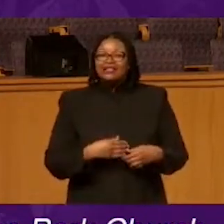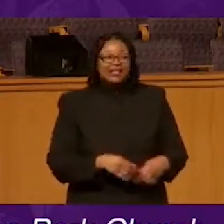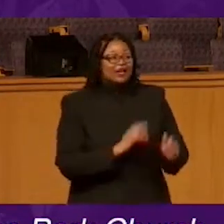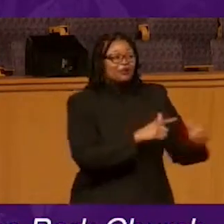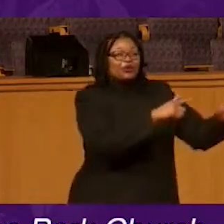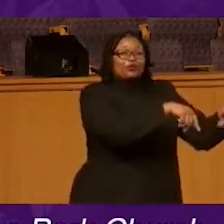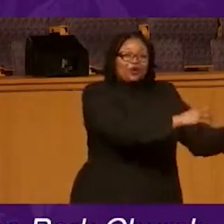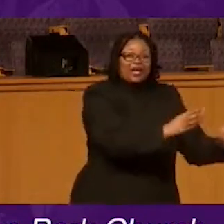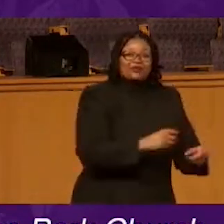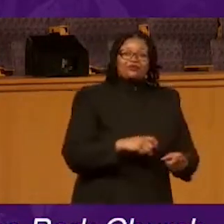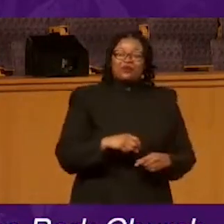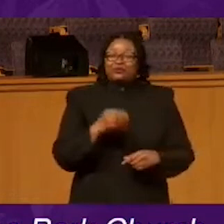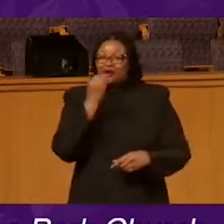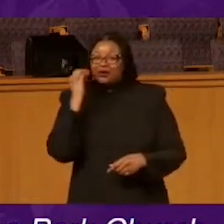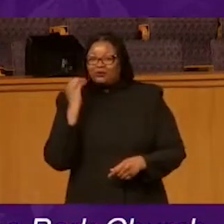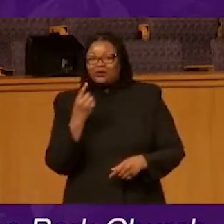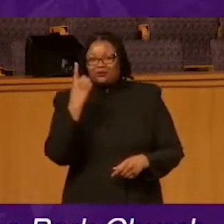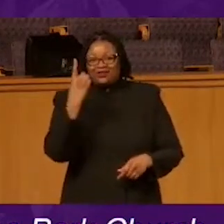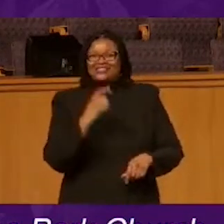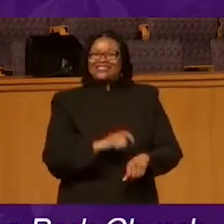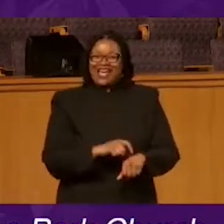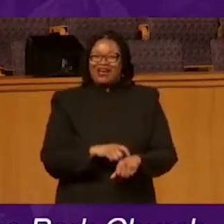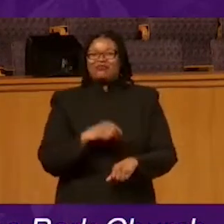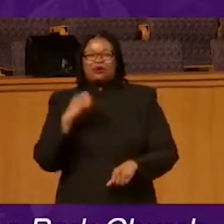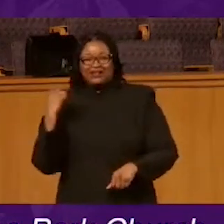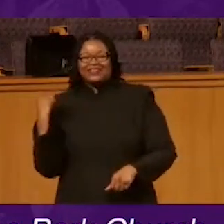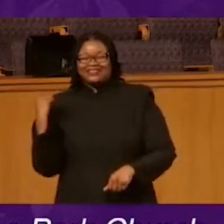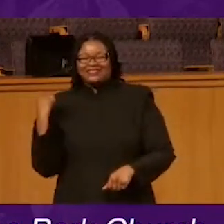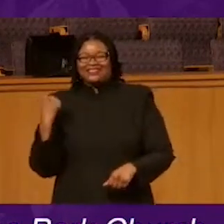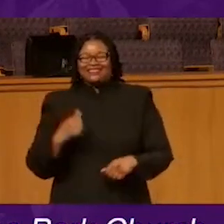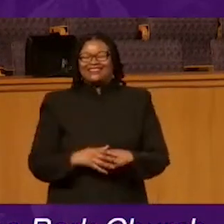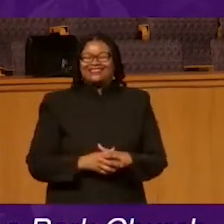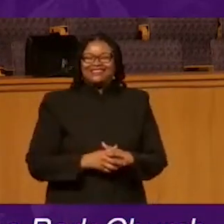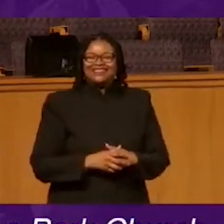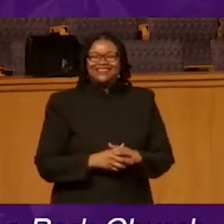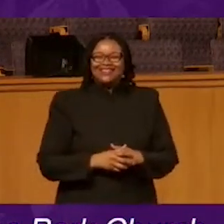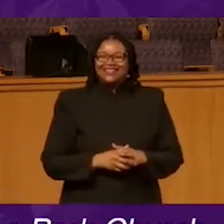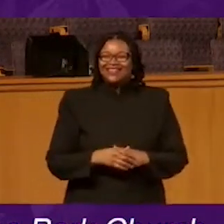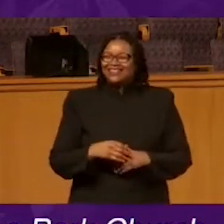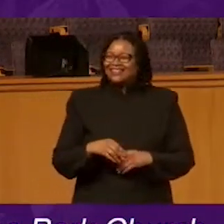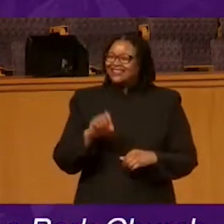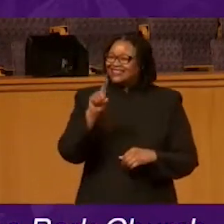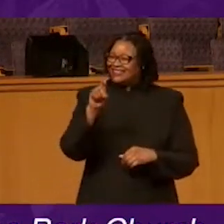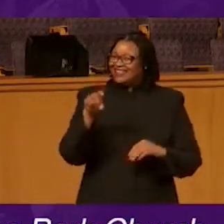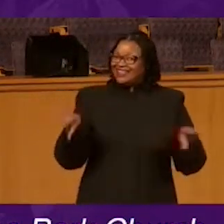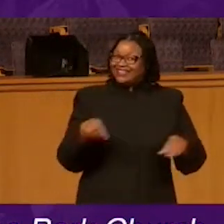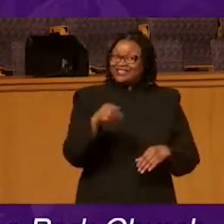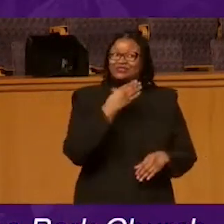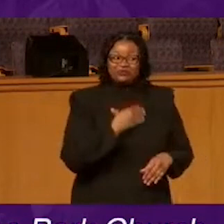from home at one time or another. Did you ever wish you could run away?